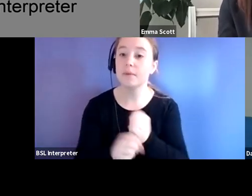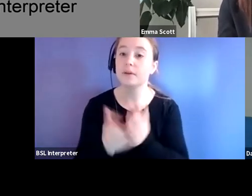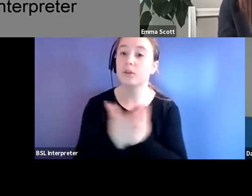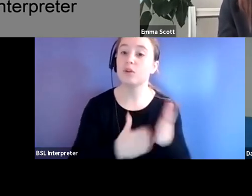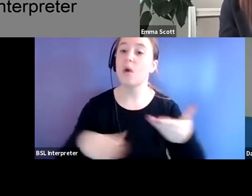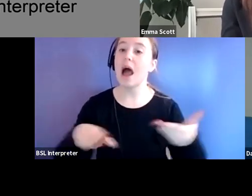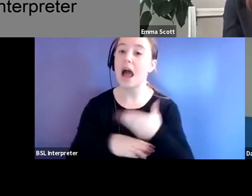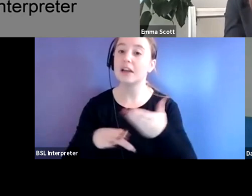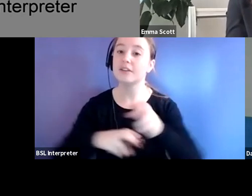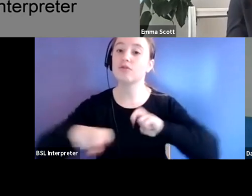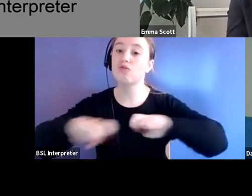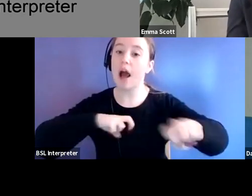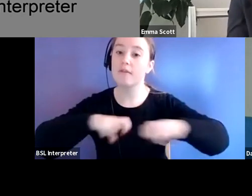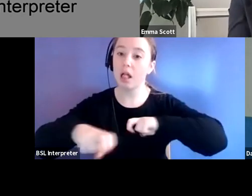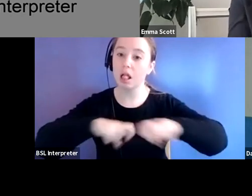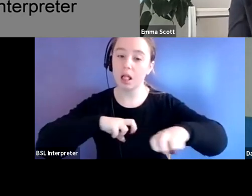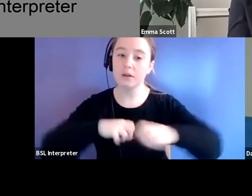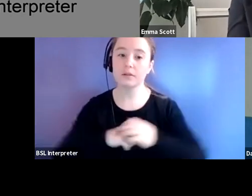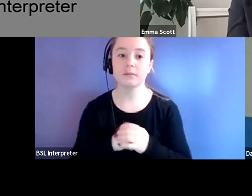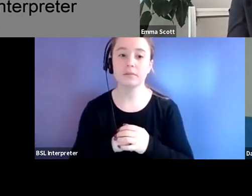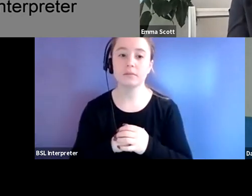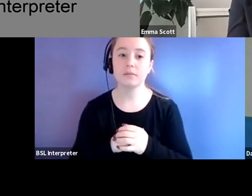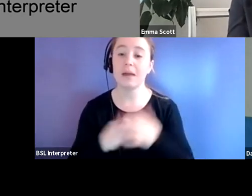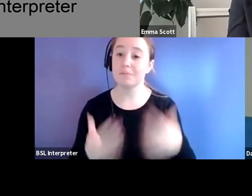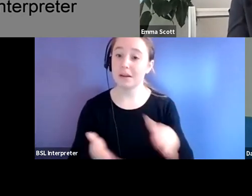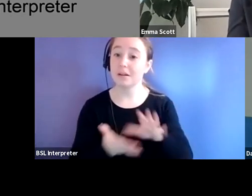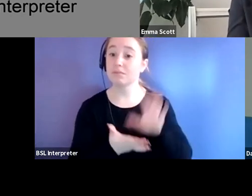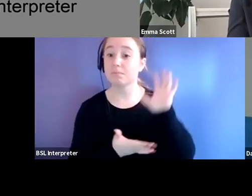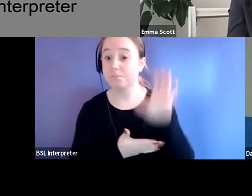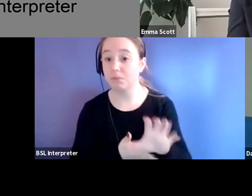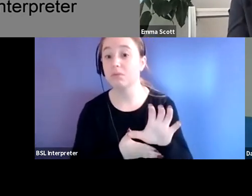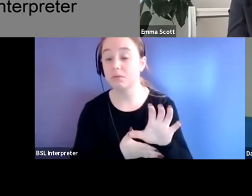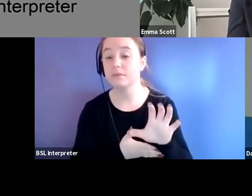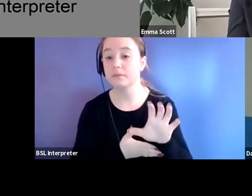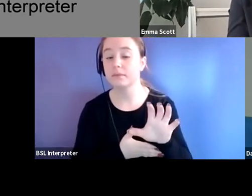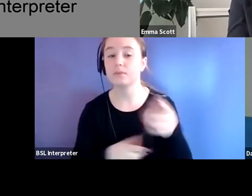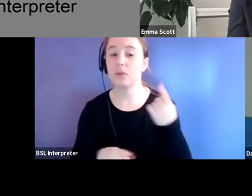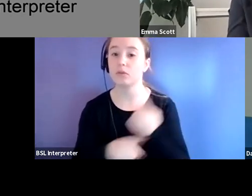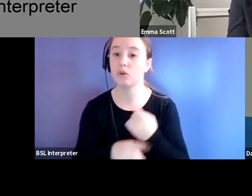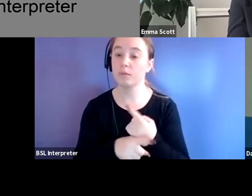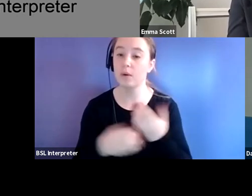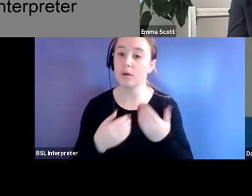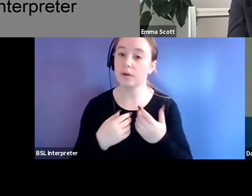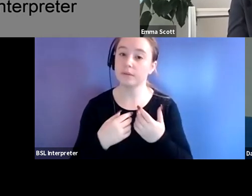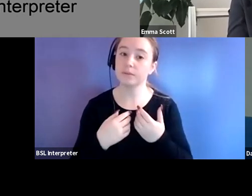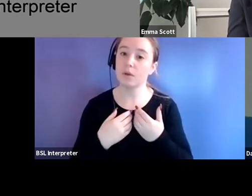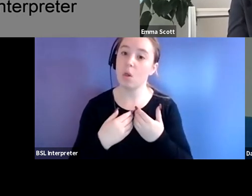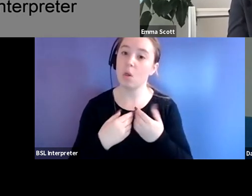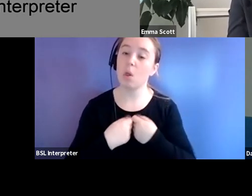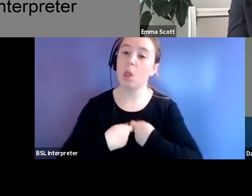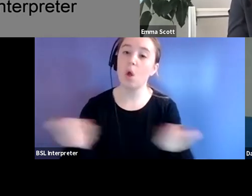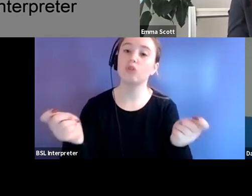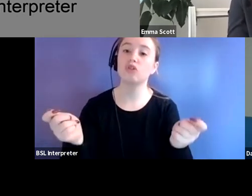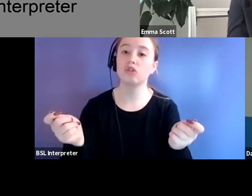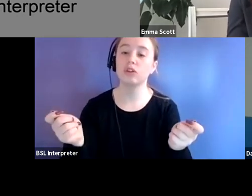travel and announced a large amount of investment there. We've talked about the launch, or we've launched a review